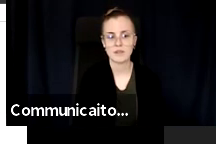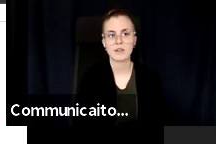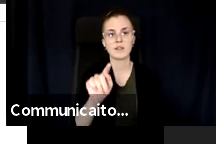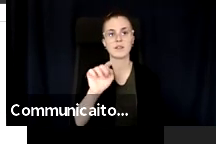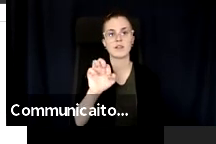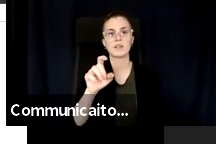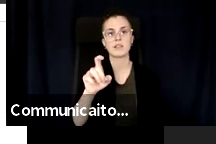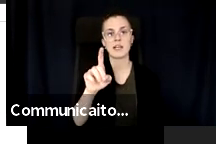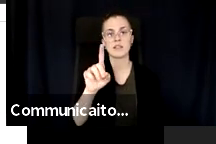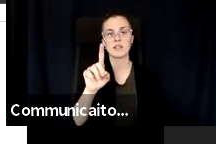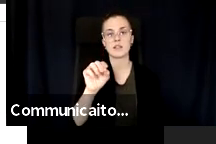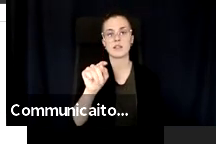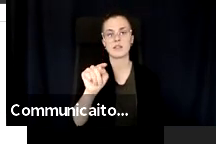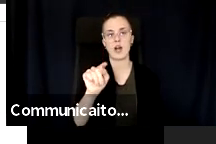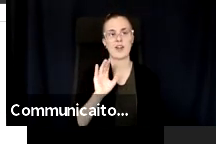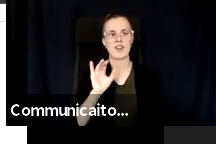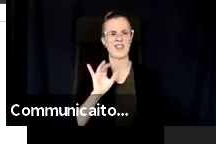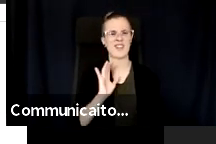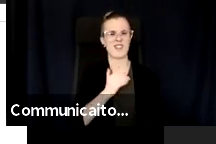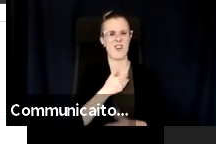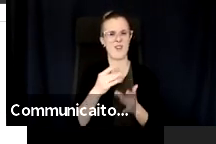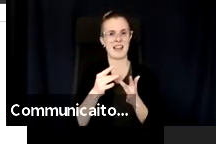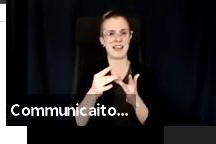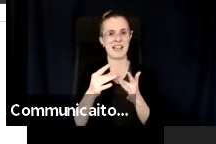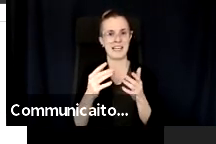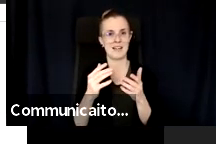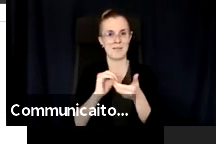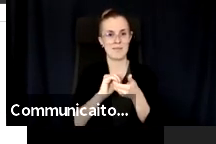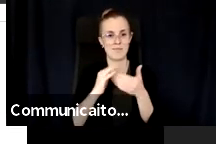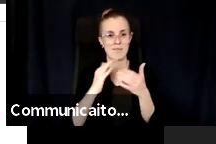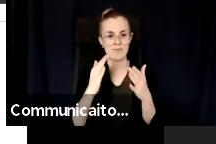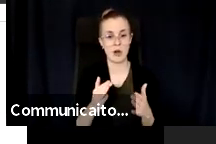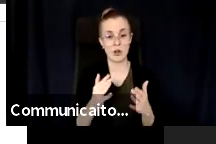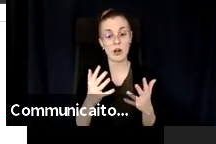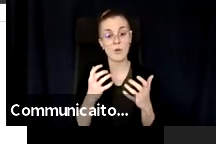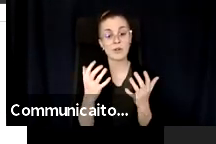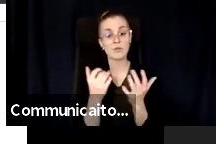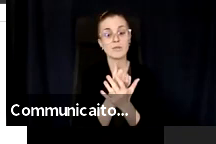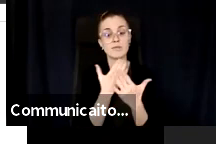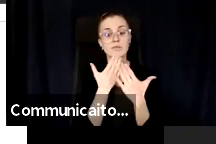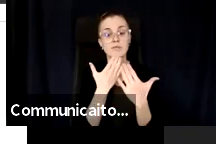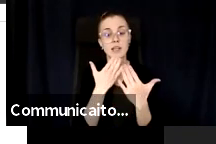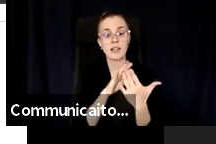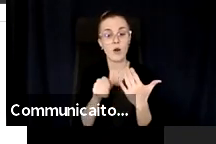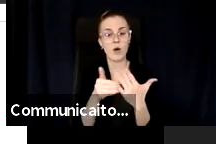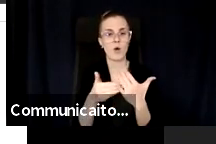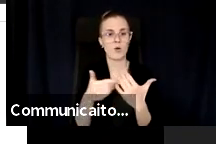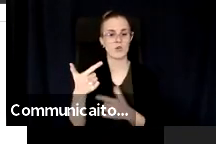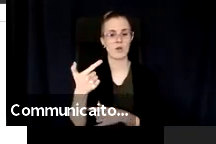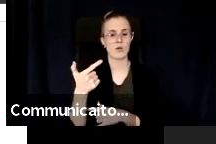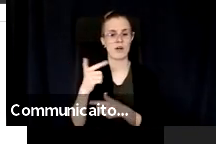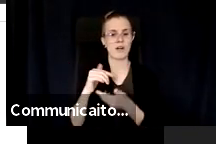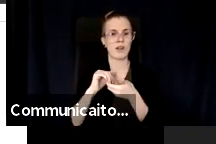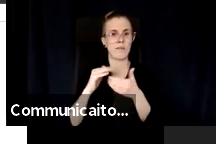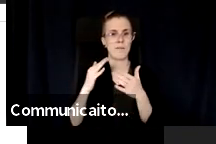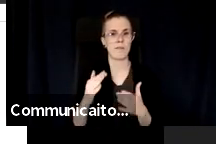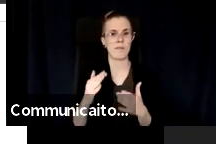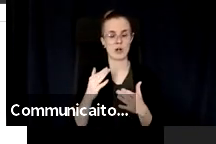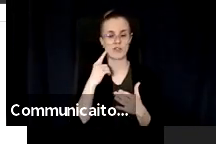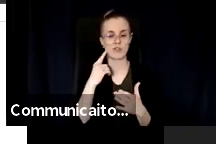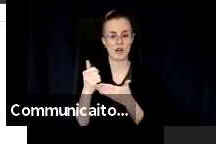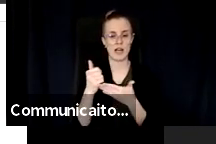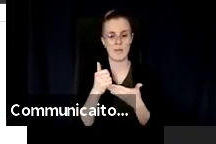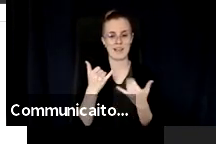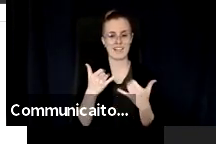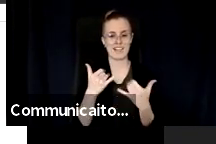partner. So I'd like to thank all 21 of those partners for making today's event possible. And then I want